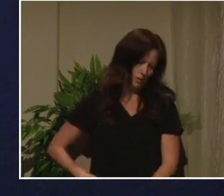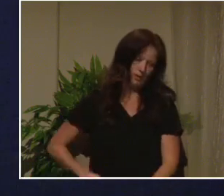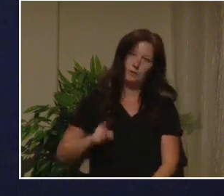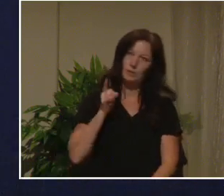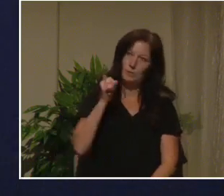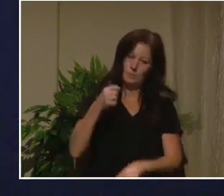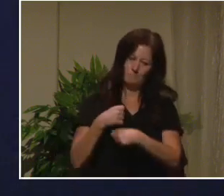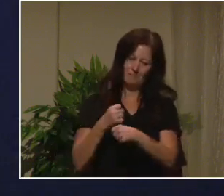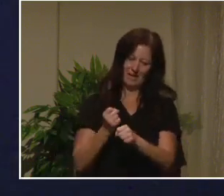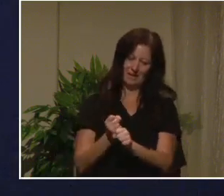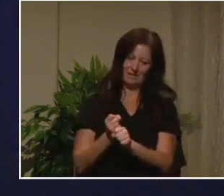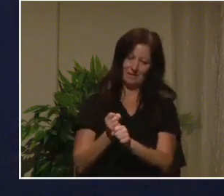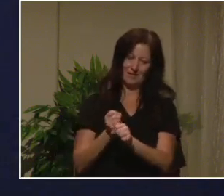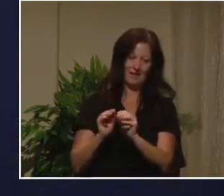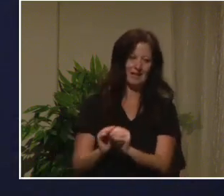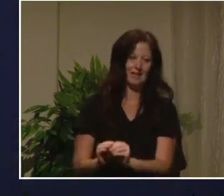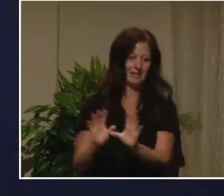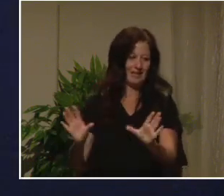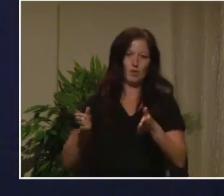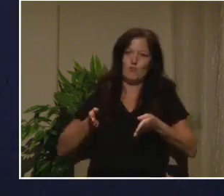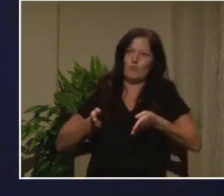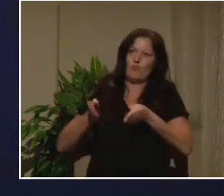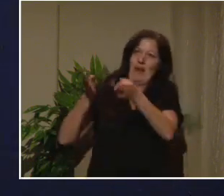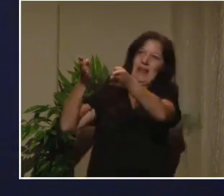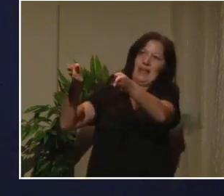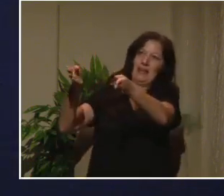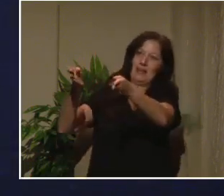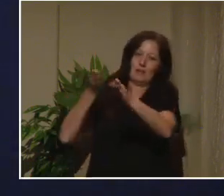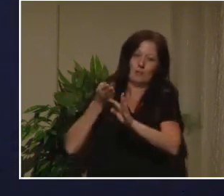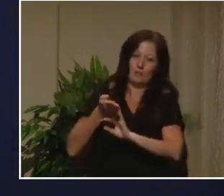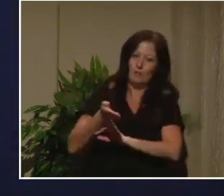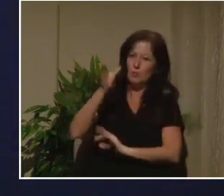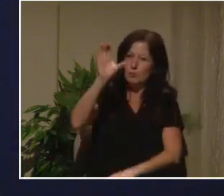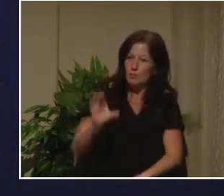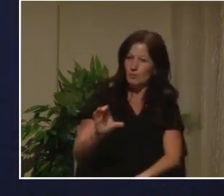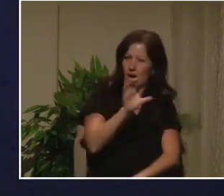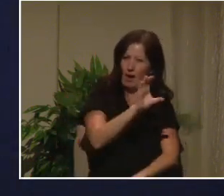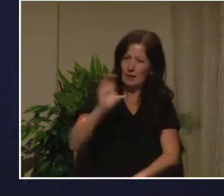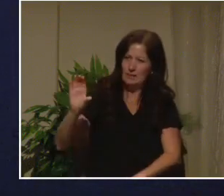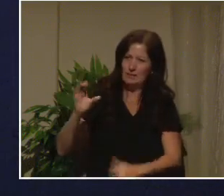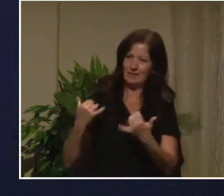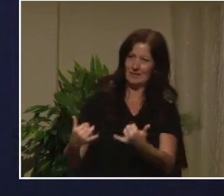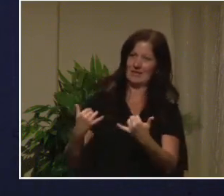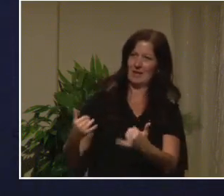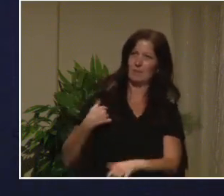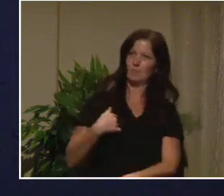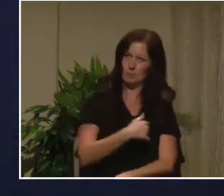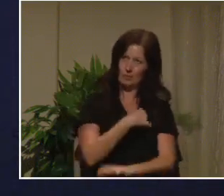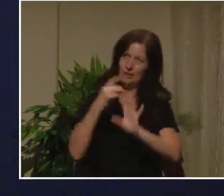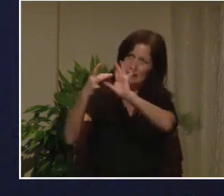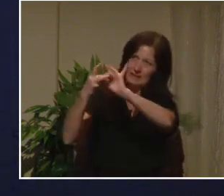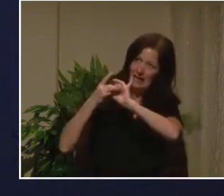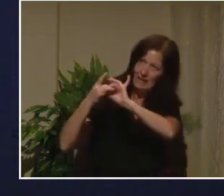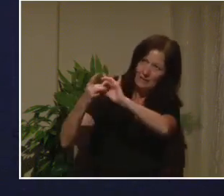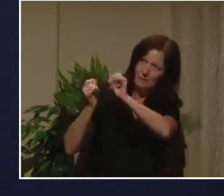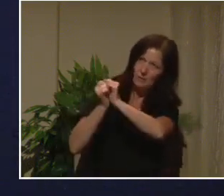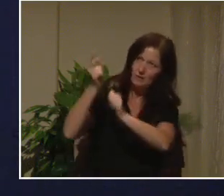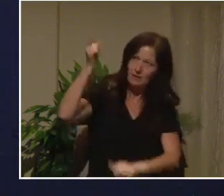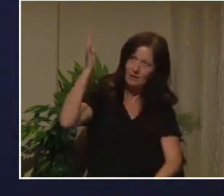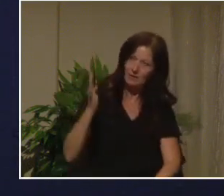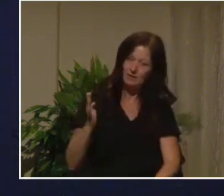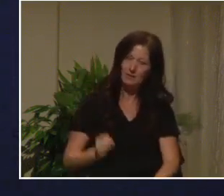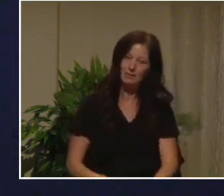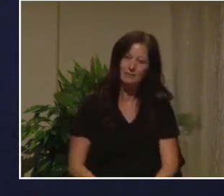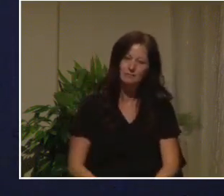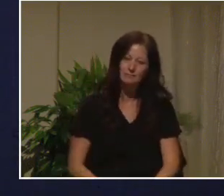through Jesus and his death on the cross that we could know were received by you. But now, Lord, we also do come. We come